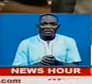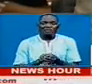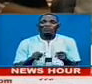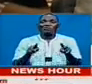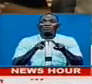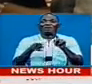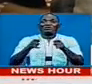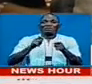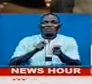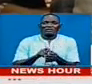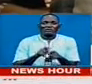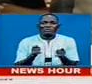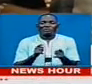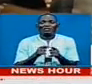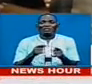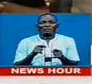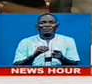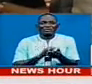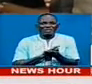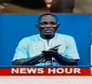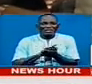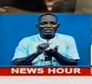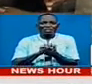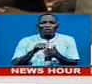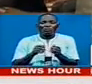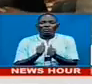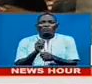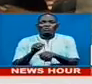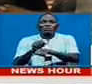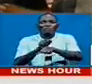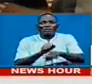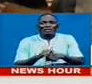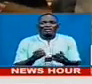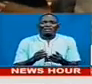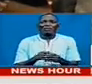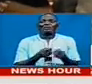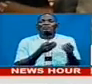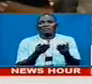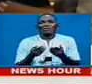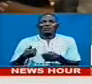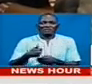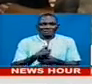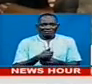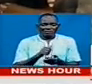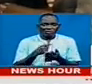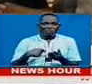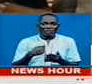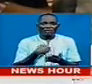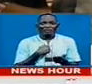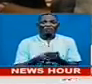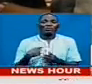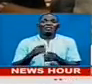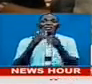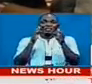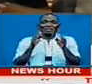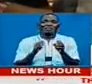doing that all together. It's very clear that if each of us works individually, we only bring it so far, and this is what we have. And that is why